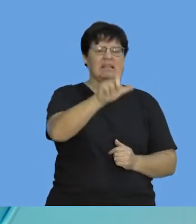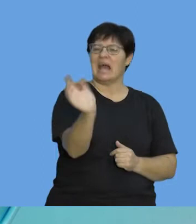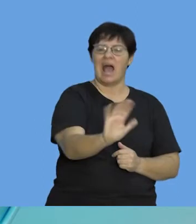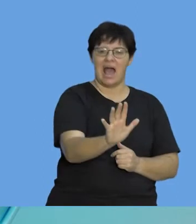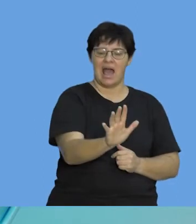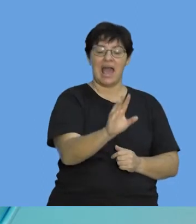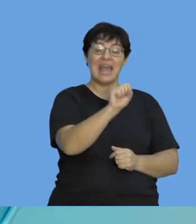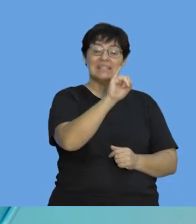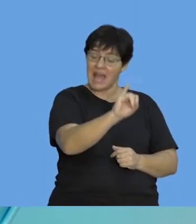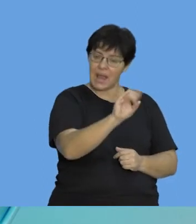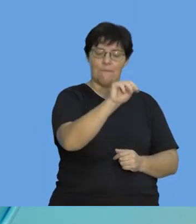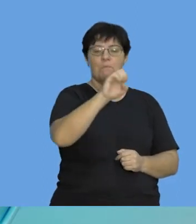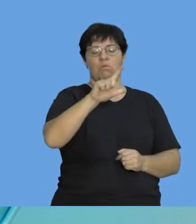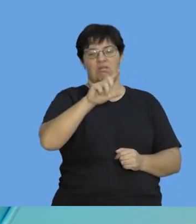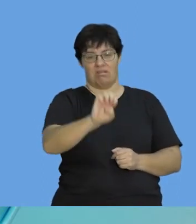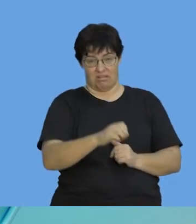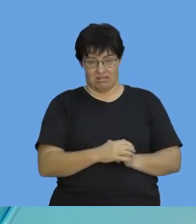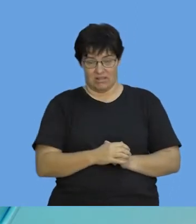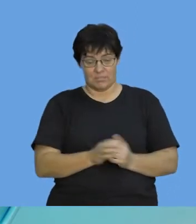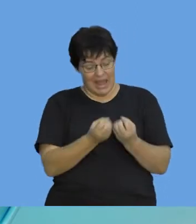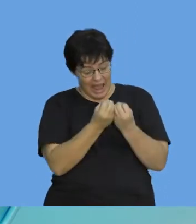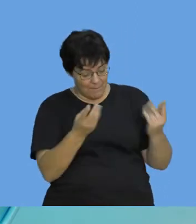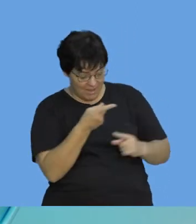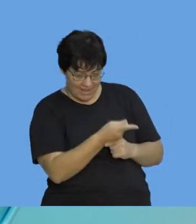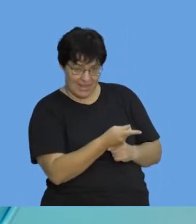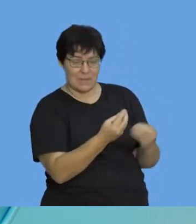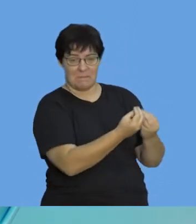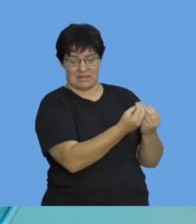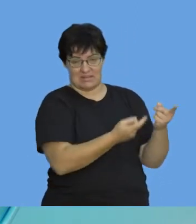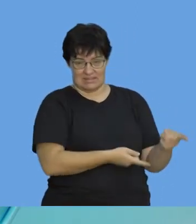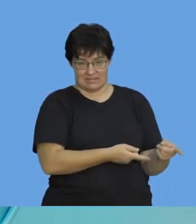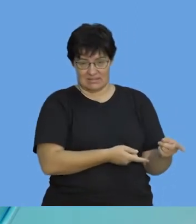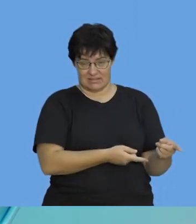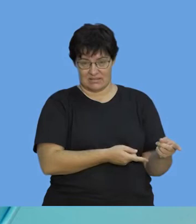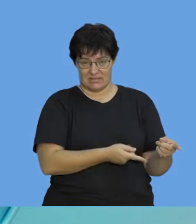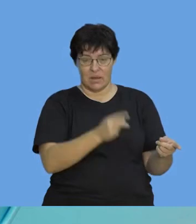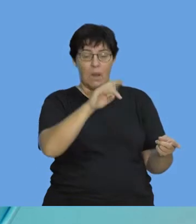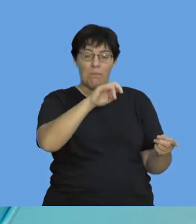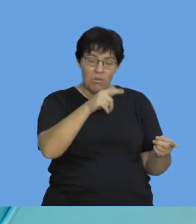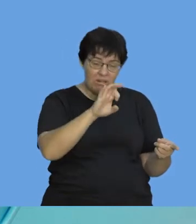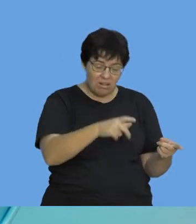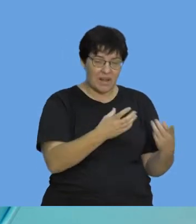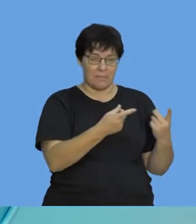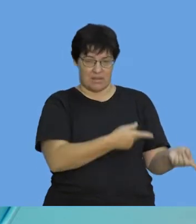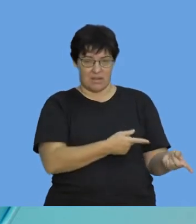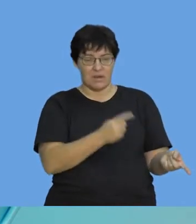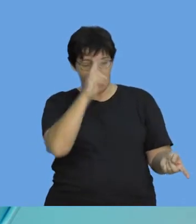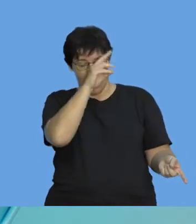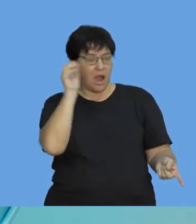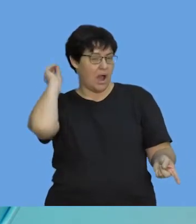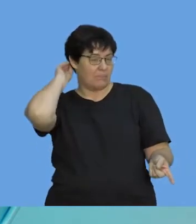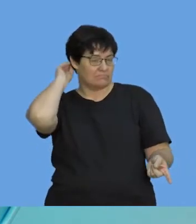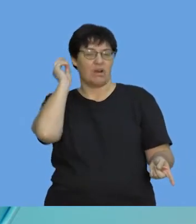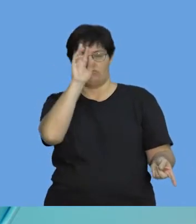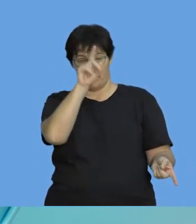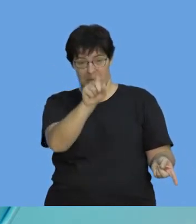mole, which talks about the amount of matter. So a mole is just a number. So we need also to try and recall that that's what